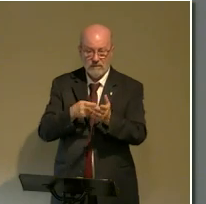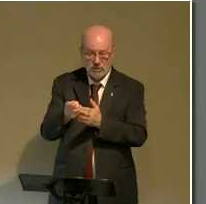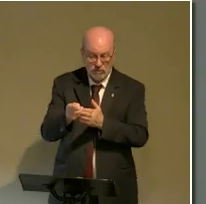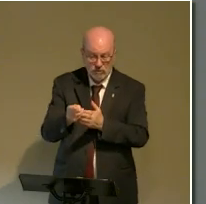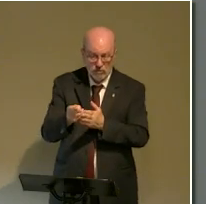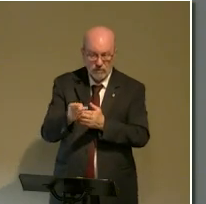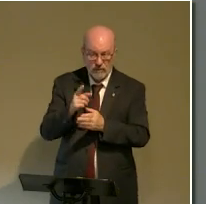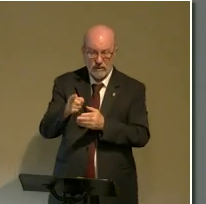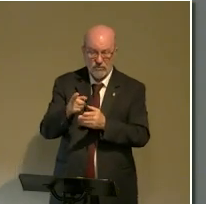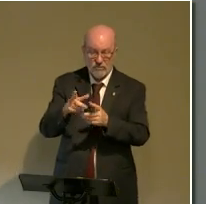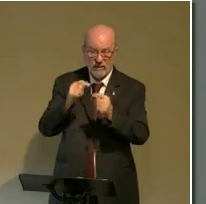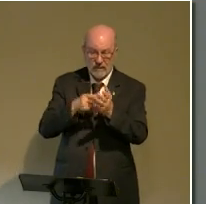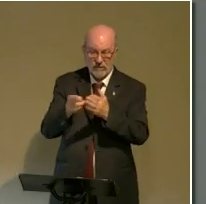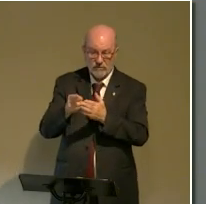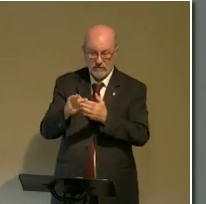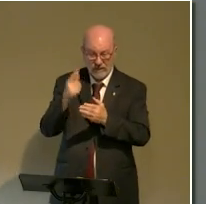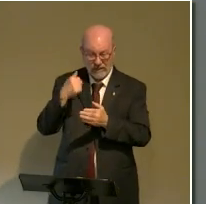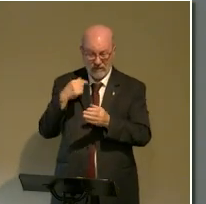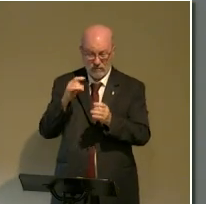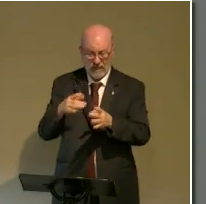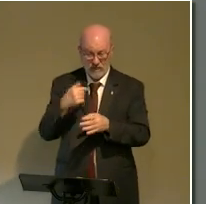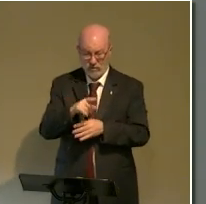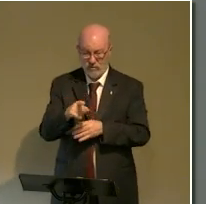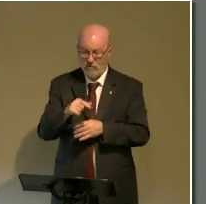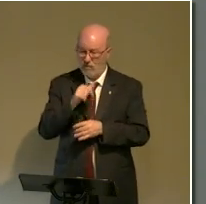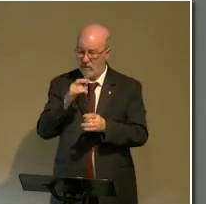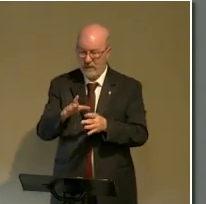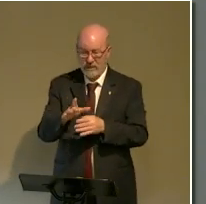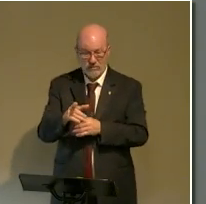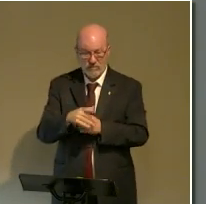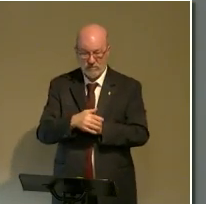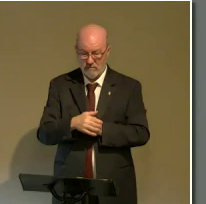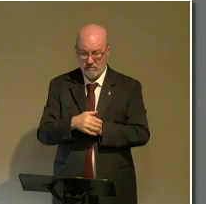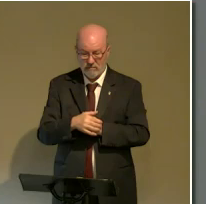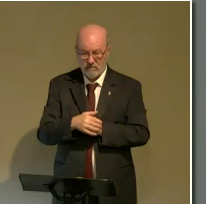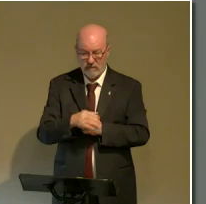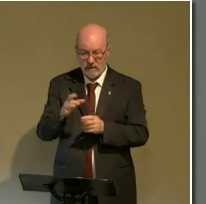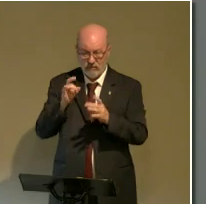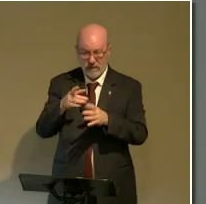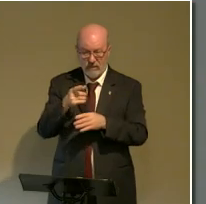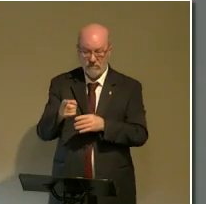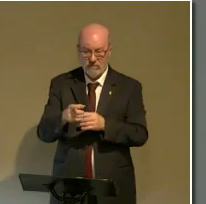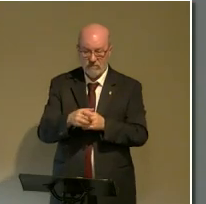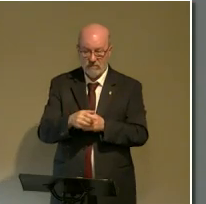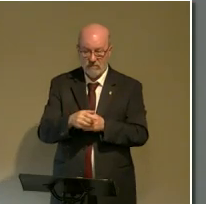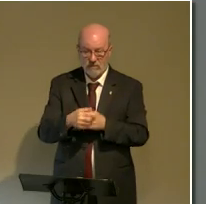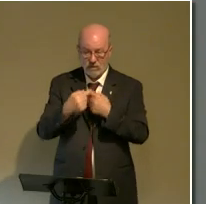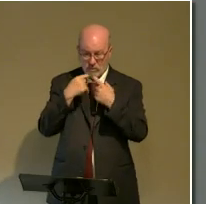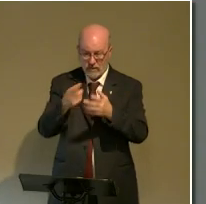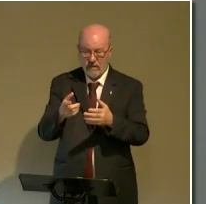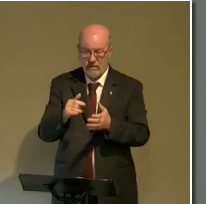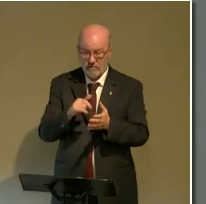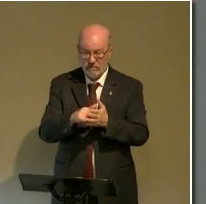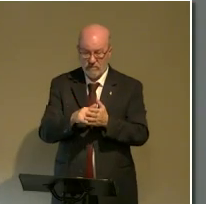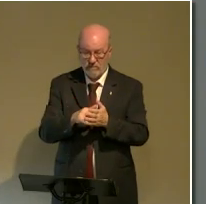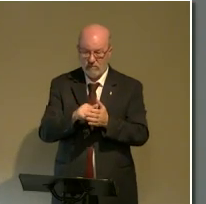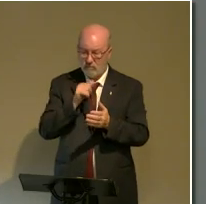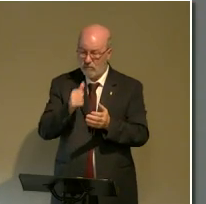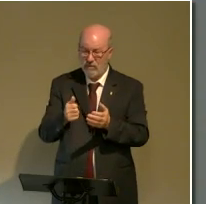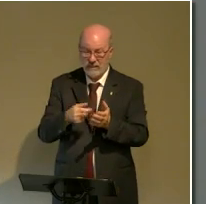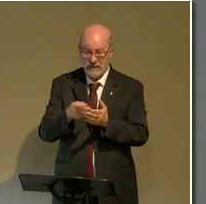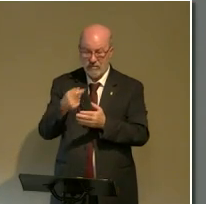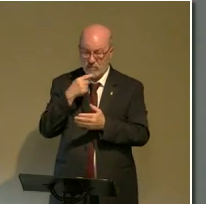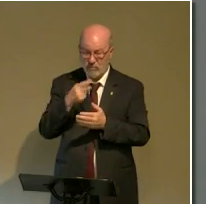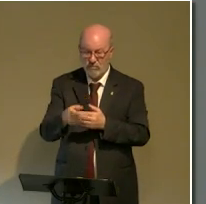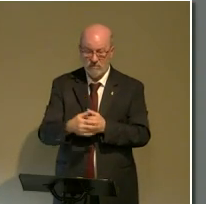and then you take that truth and think that we hate you. We don't hate you. If we hated you, we wouldn't tell you the truth, right?